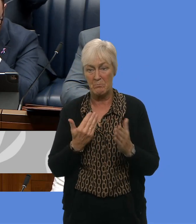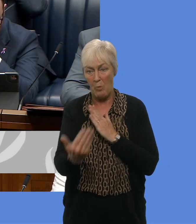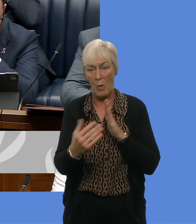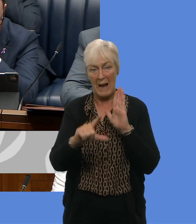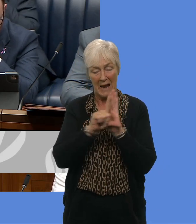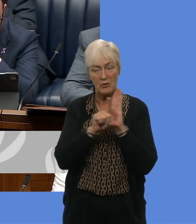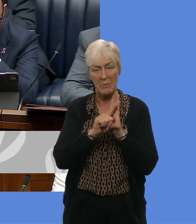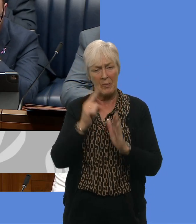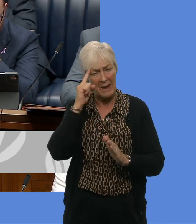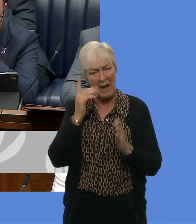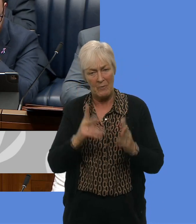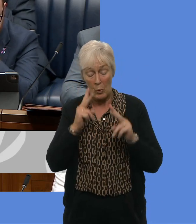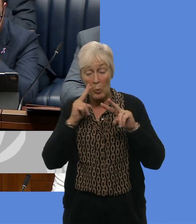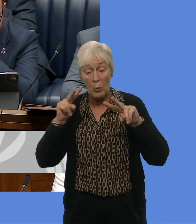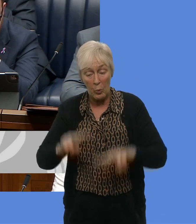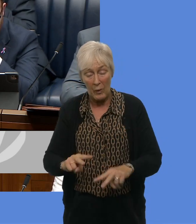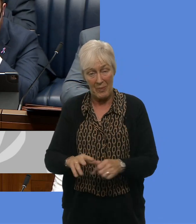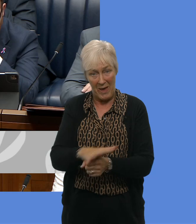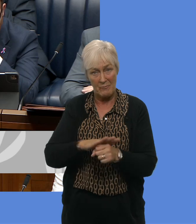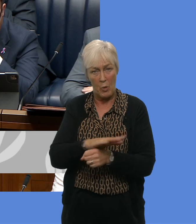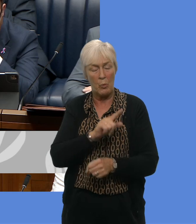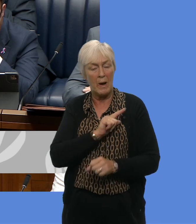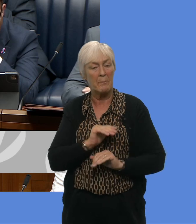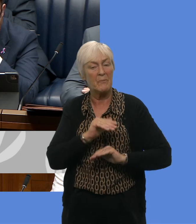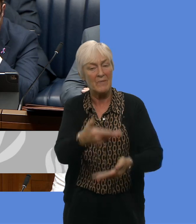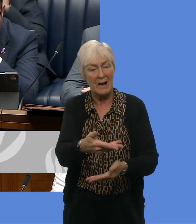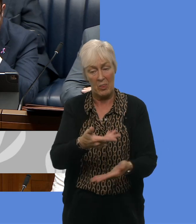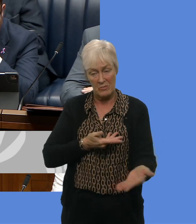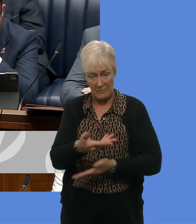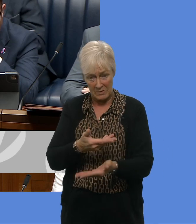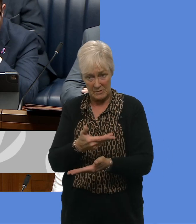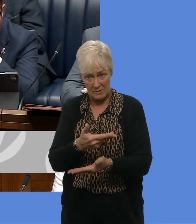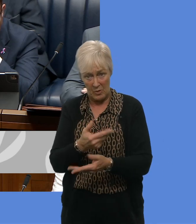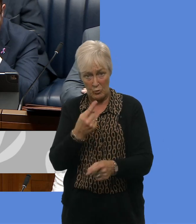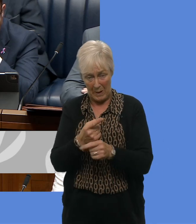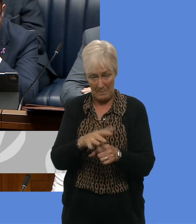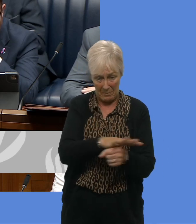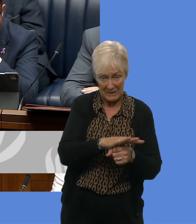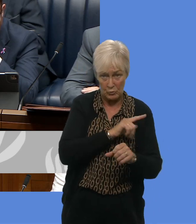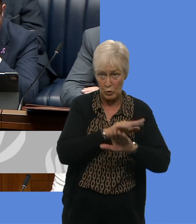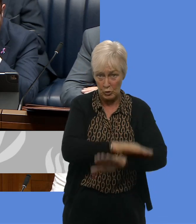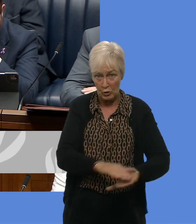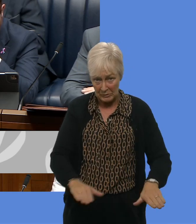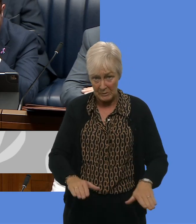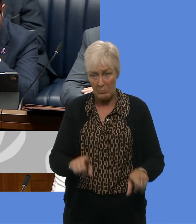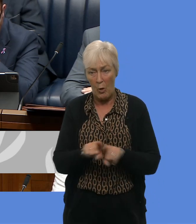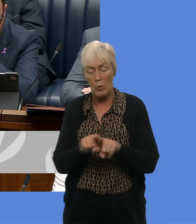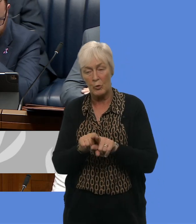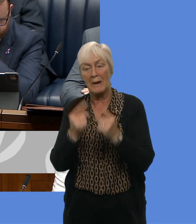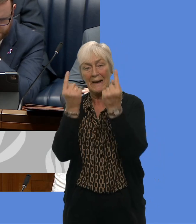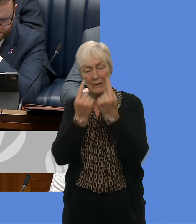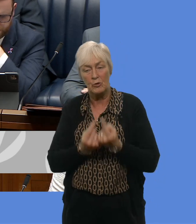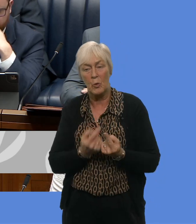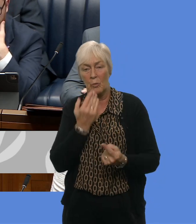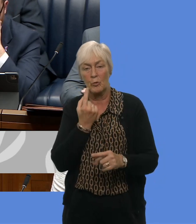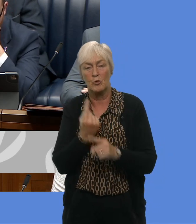But I do think we have to look at this because it's about providing the service at the right place for pupils, but it's also an issue when it comes